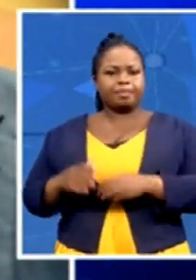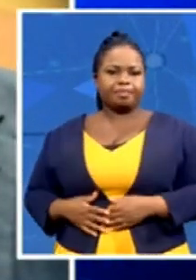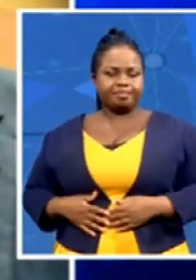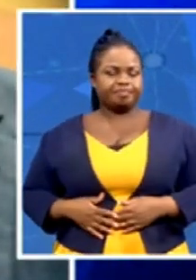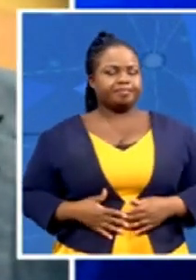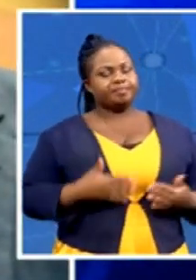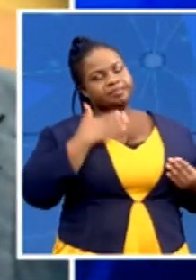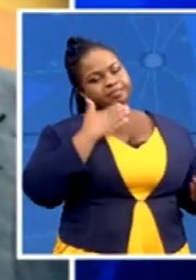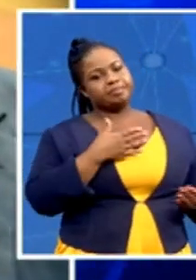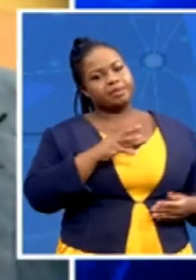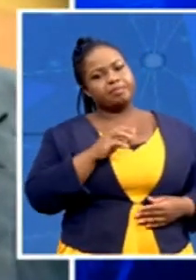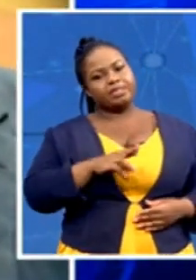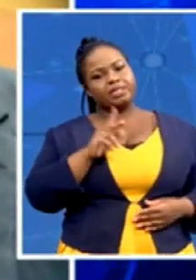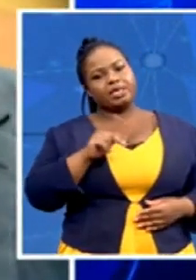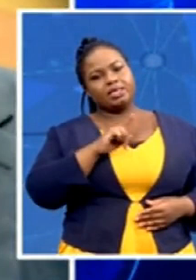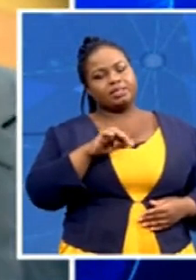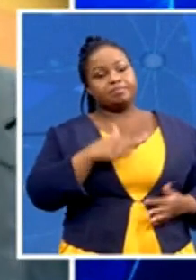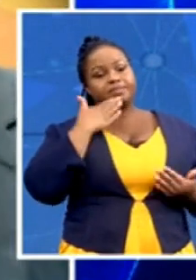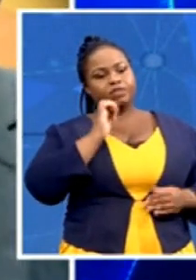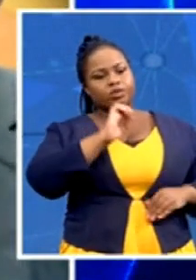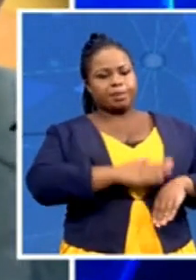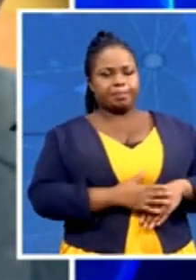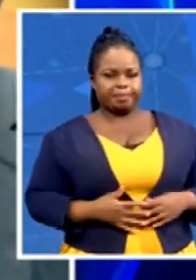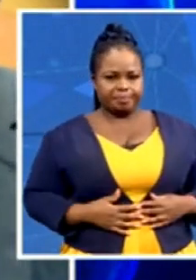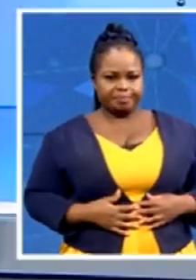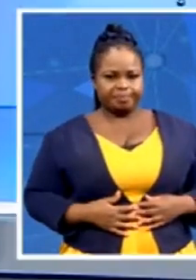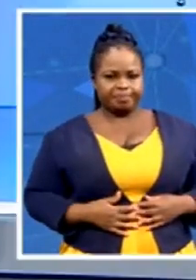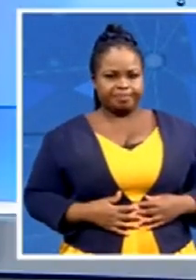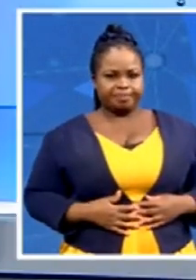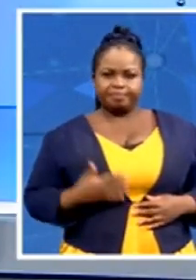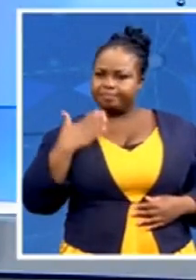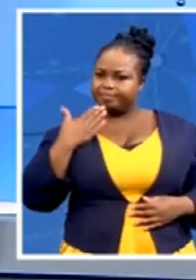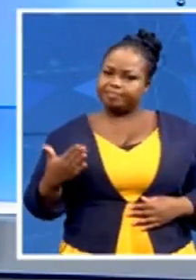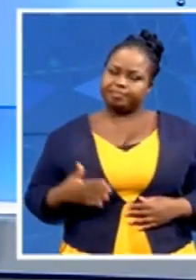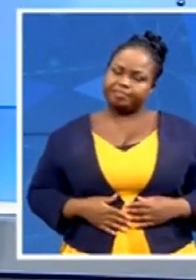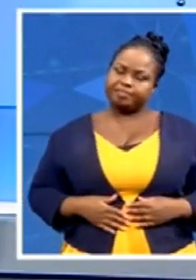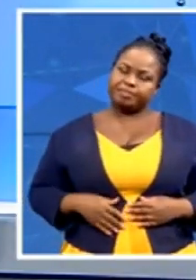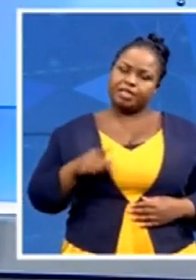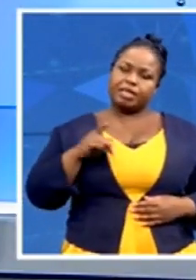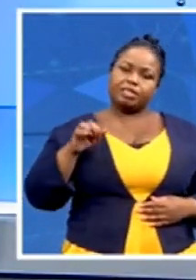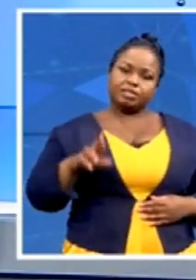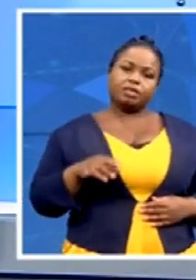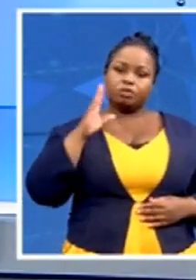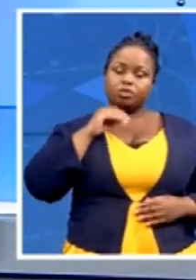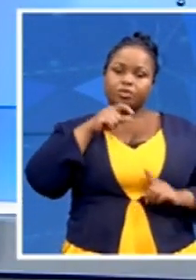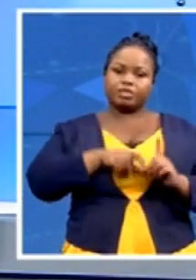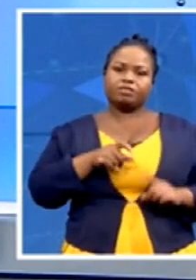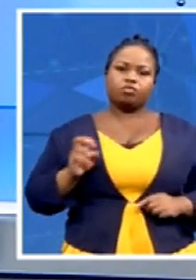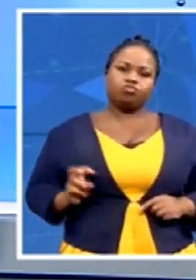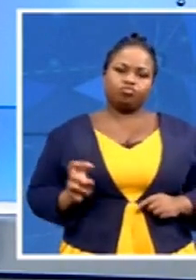much for your time. Thank you. Kaizer Kganyago there is a spokesperson of the Special Investigative Unit, just